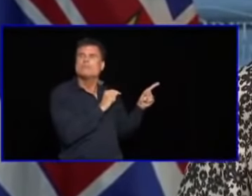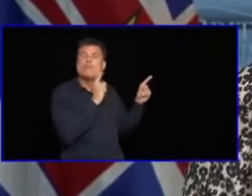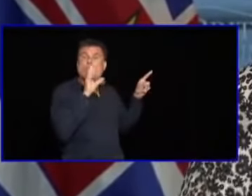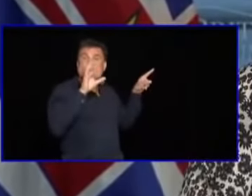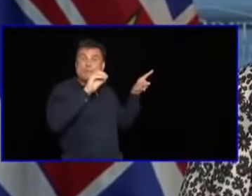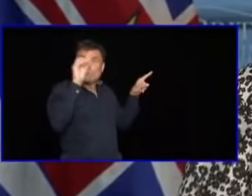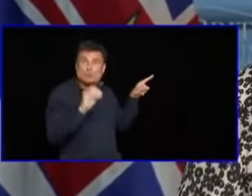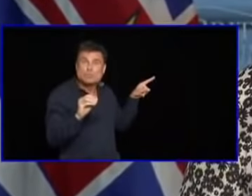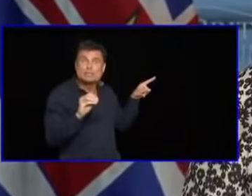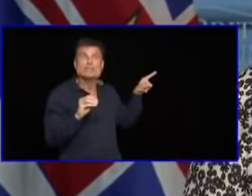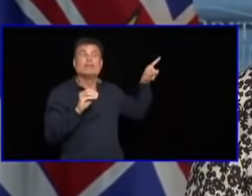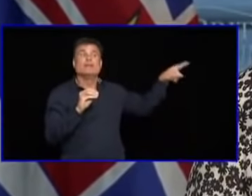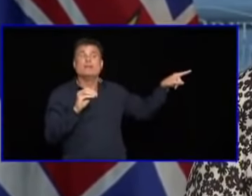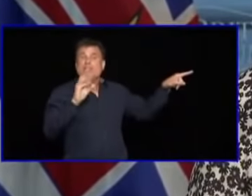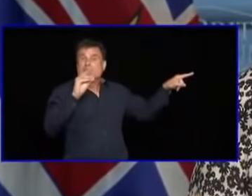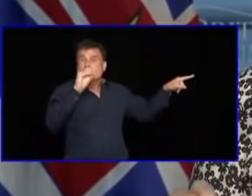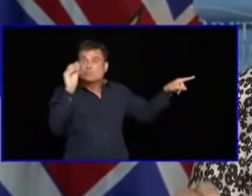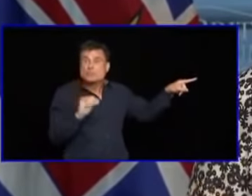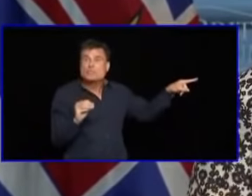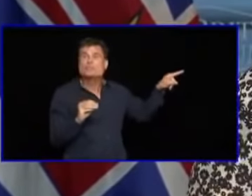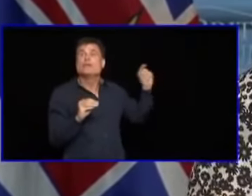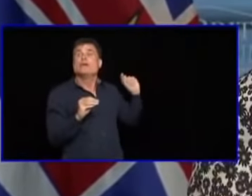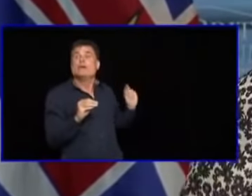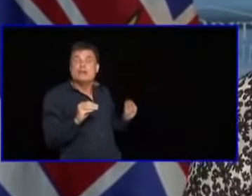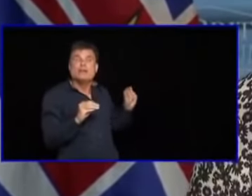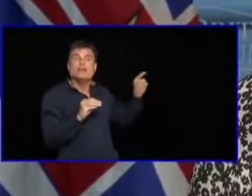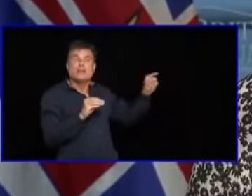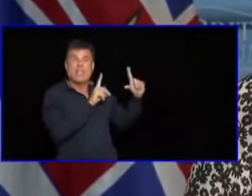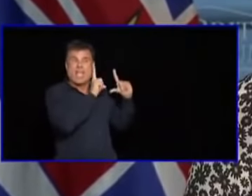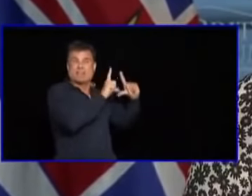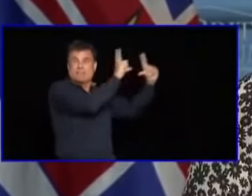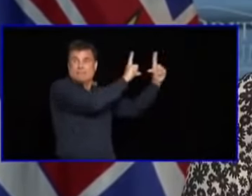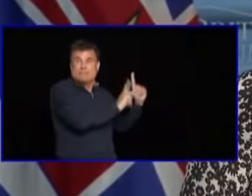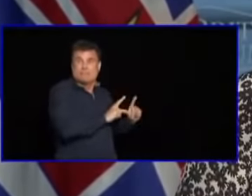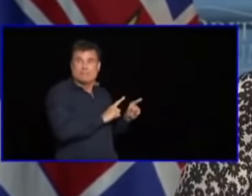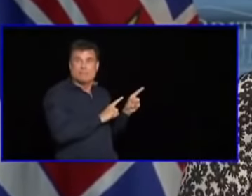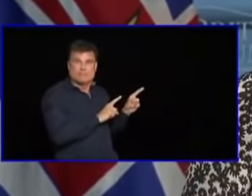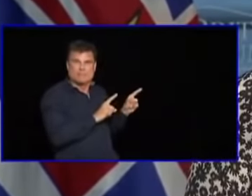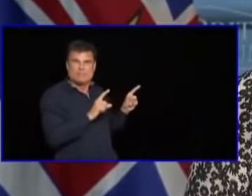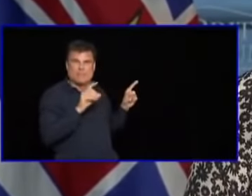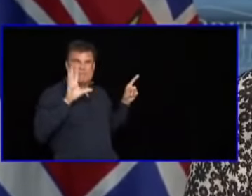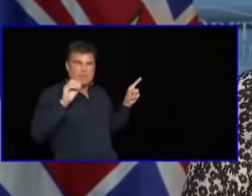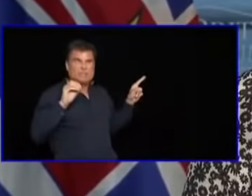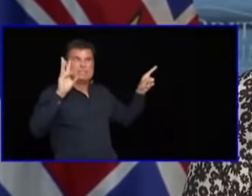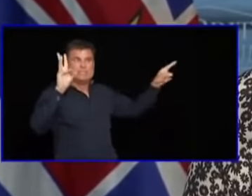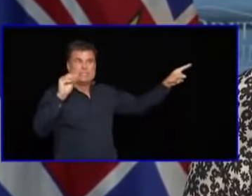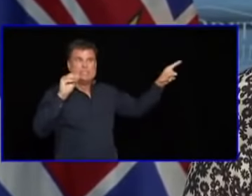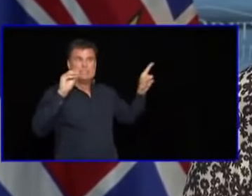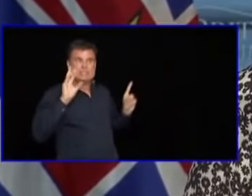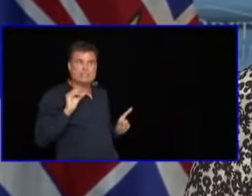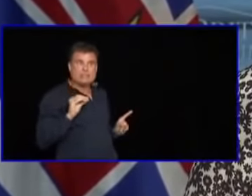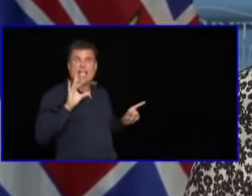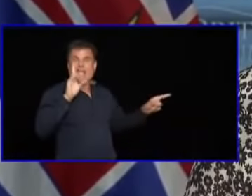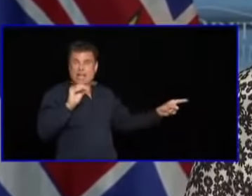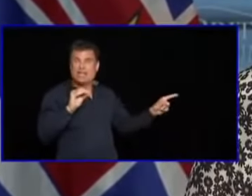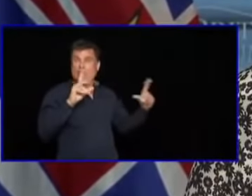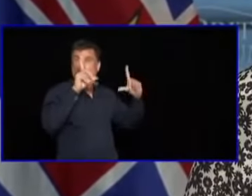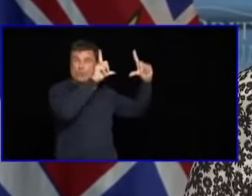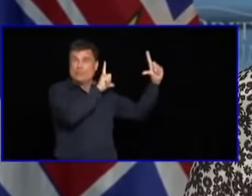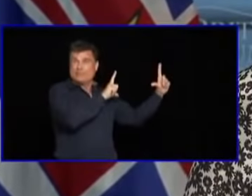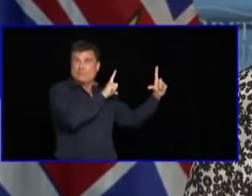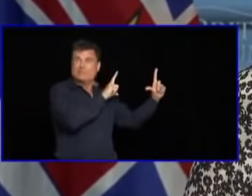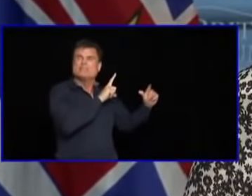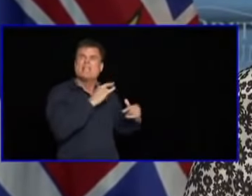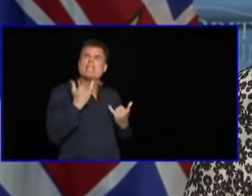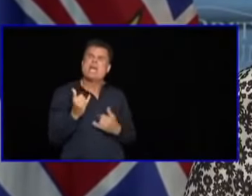60% of normal, the case numbers climbs consistently. Are you concerned we could be at that 25 case per